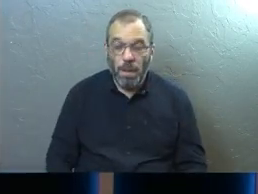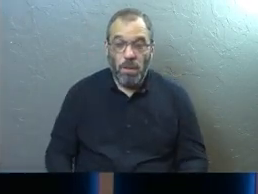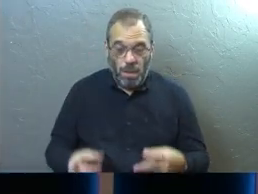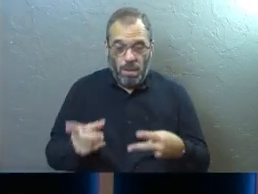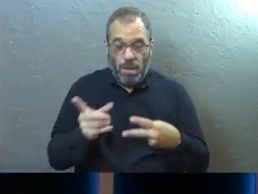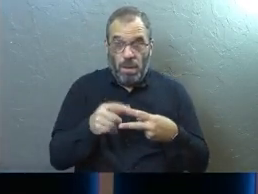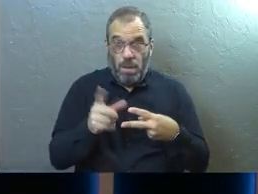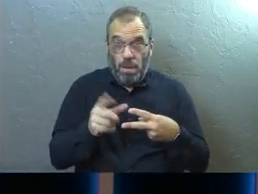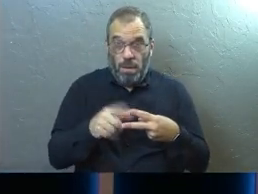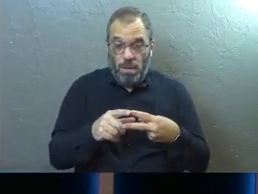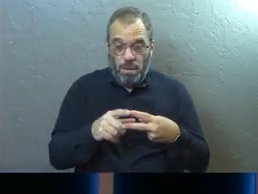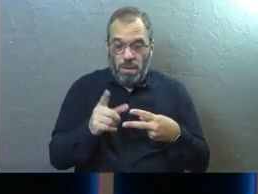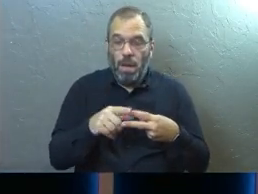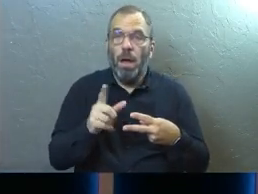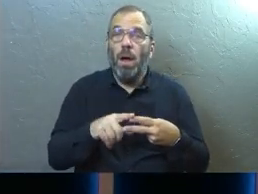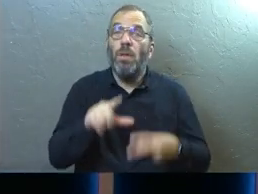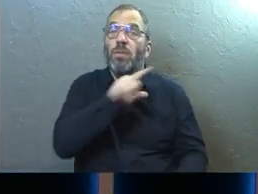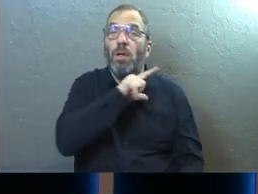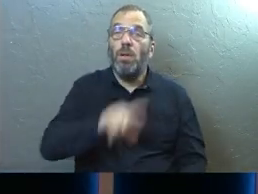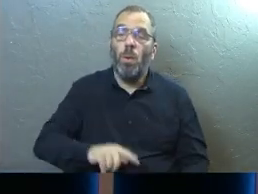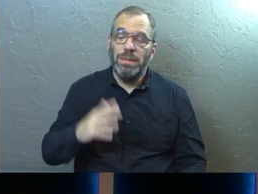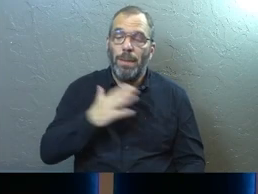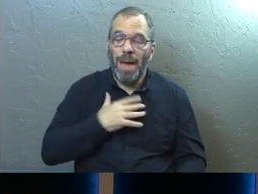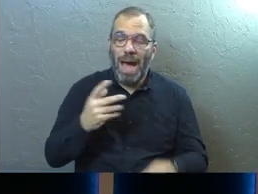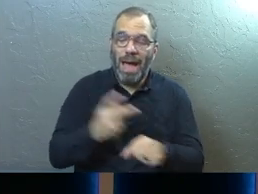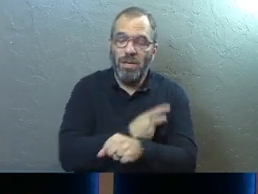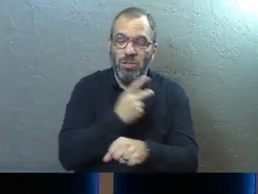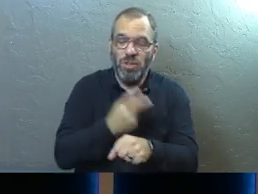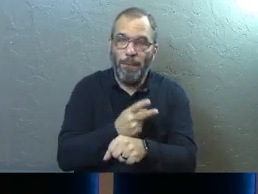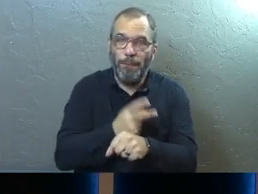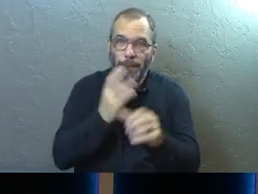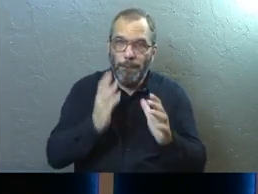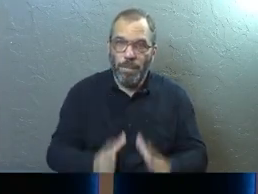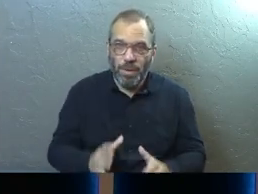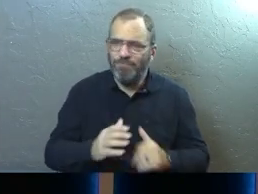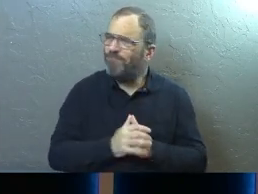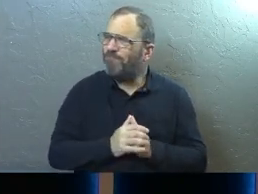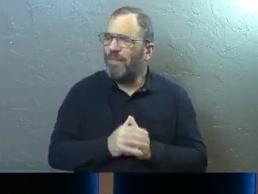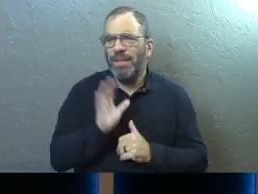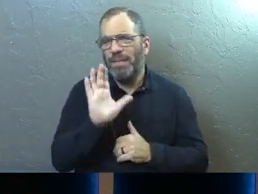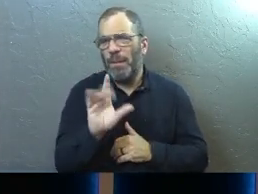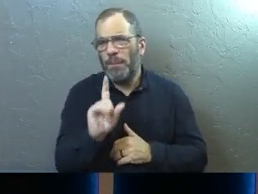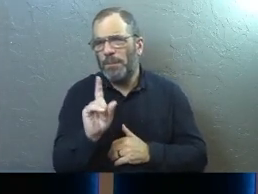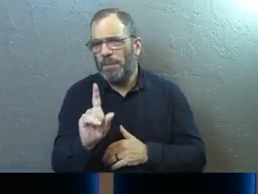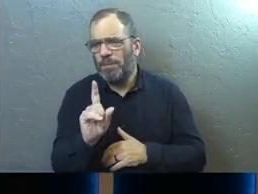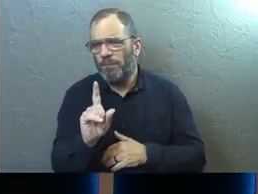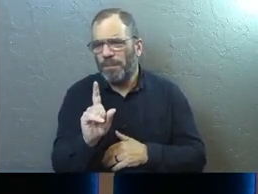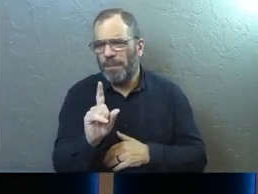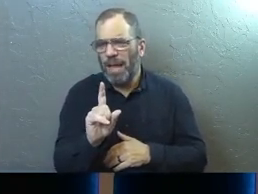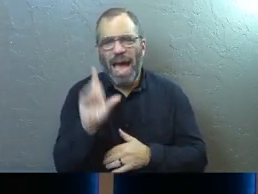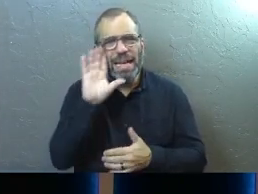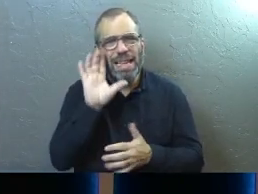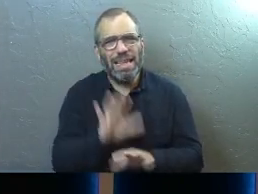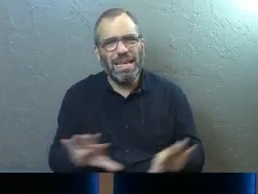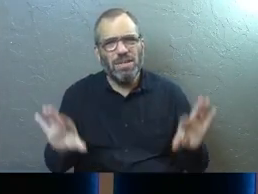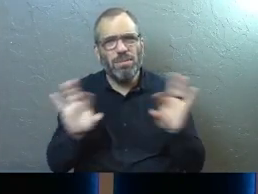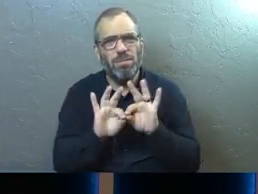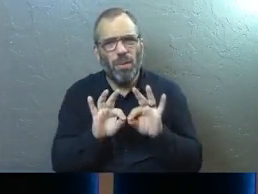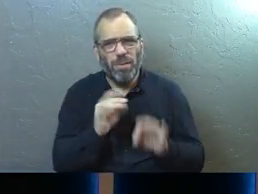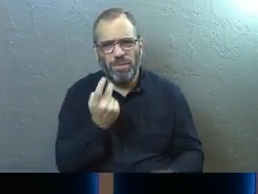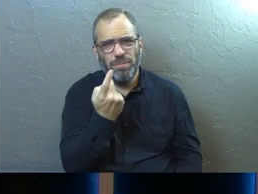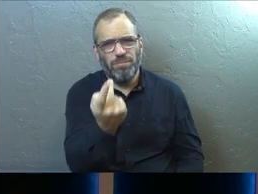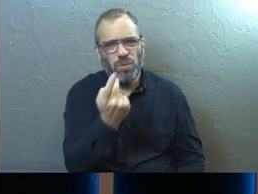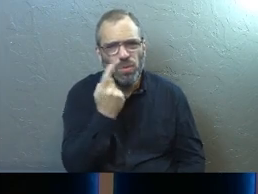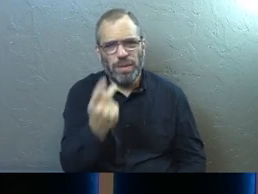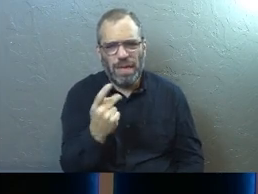the first thing we're going to talk about, number one, the Lord is my shepherd. And I want us to see first here, because I think this is important for us as